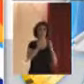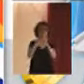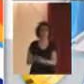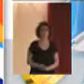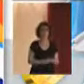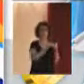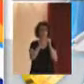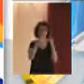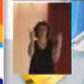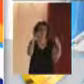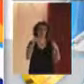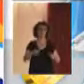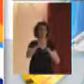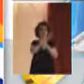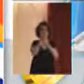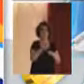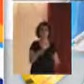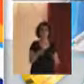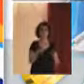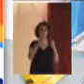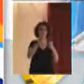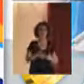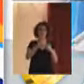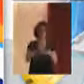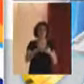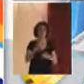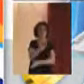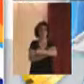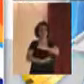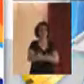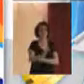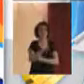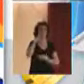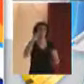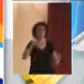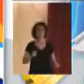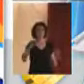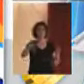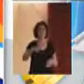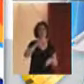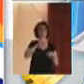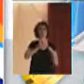used the international classification of the